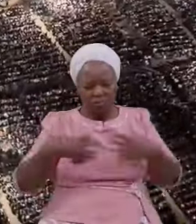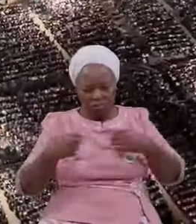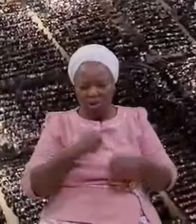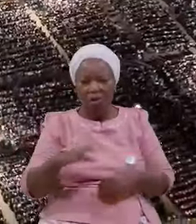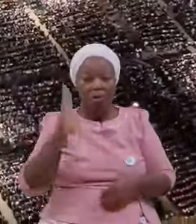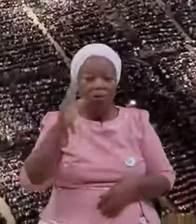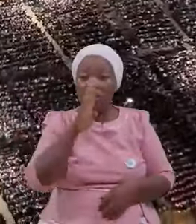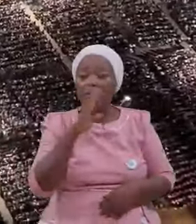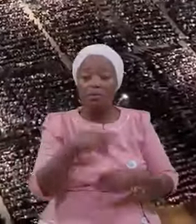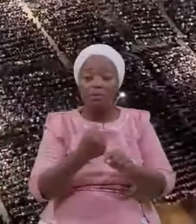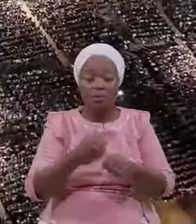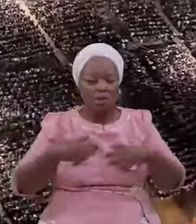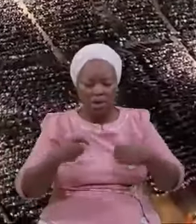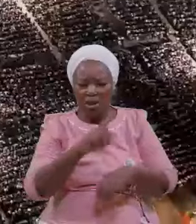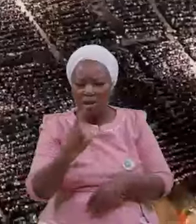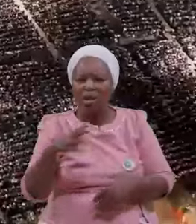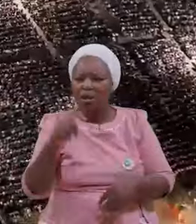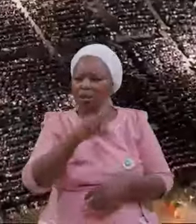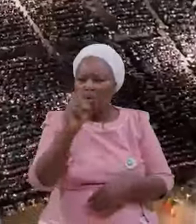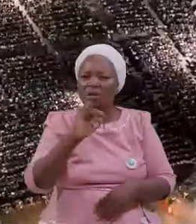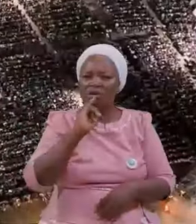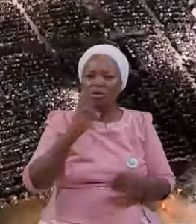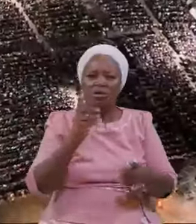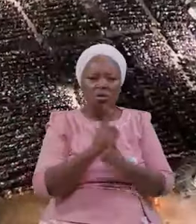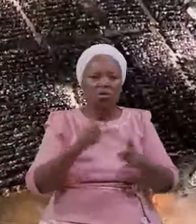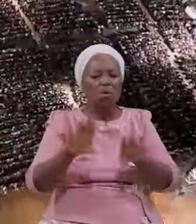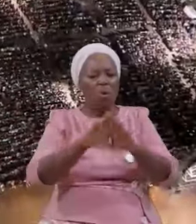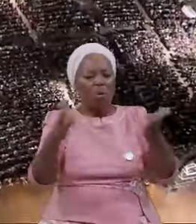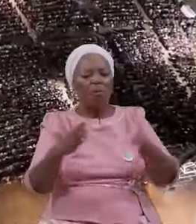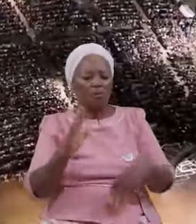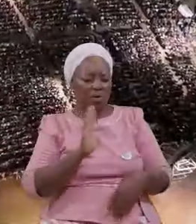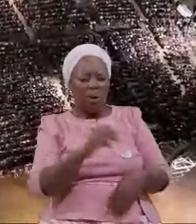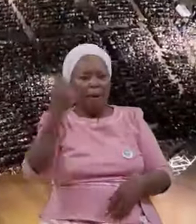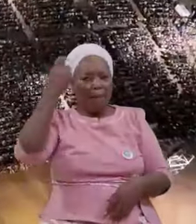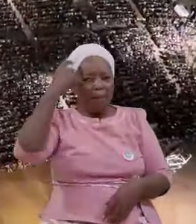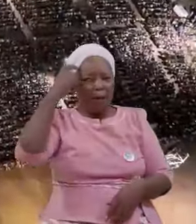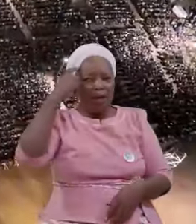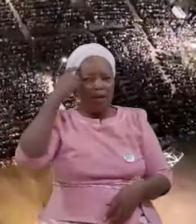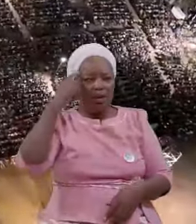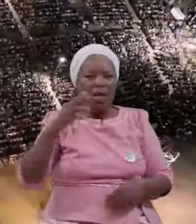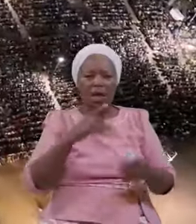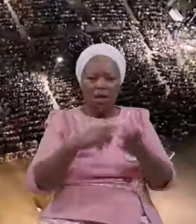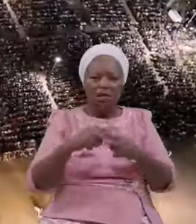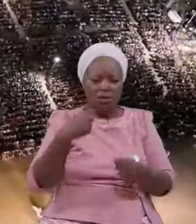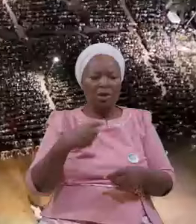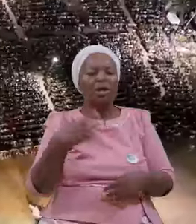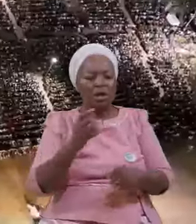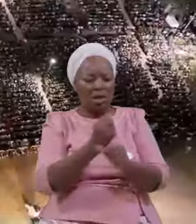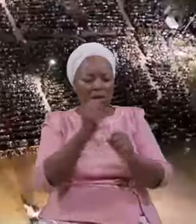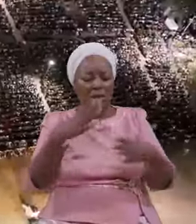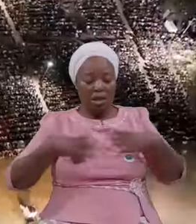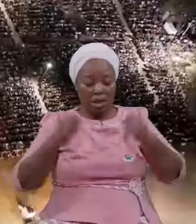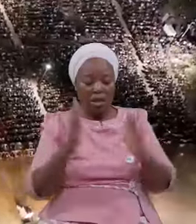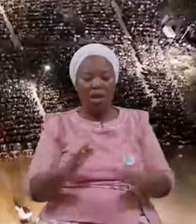The question is to open his mind up to say, the healer has come.